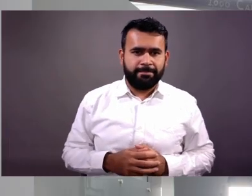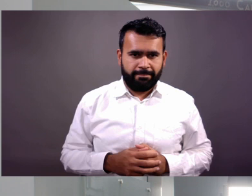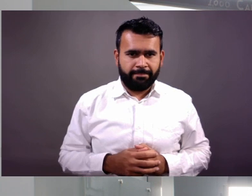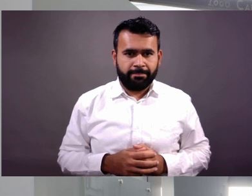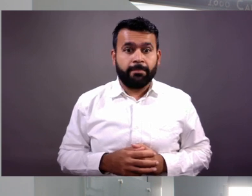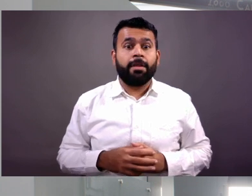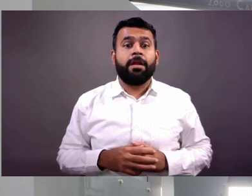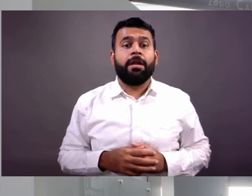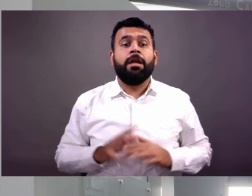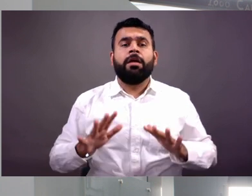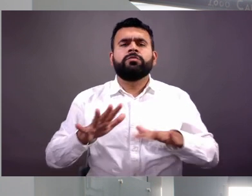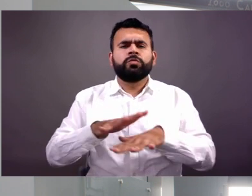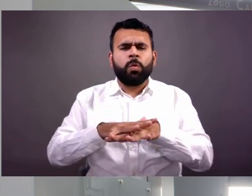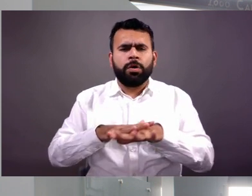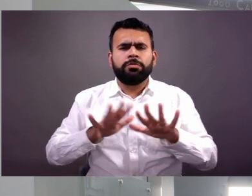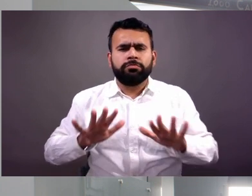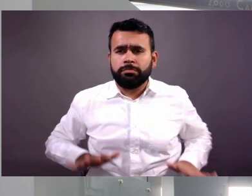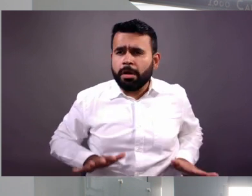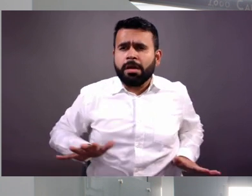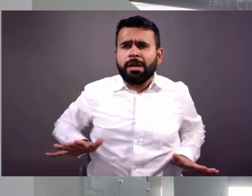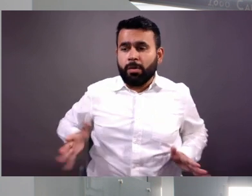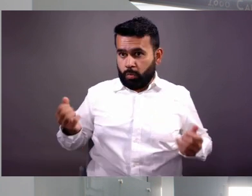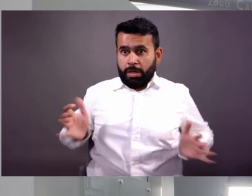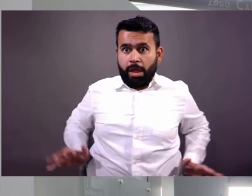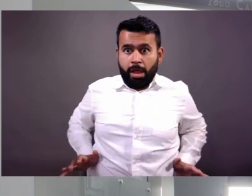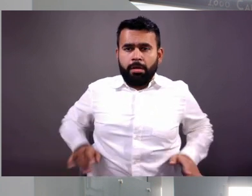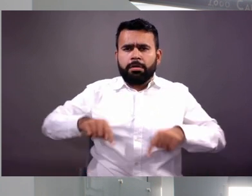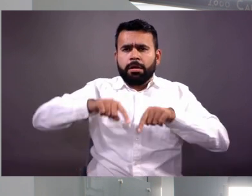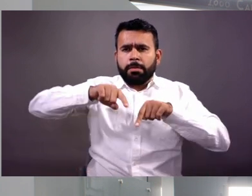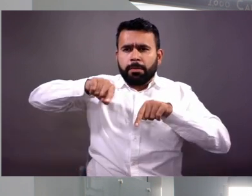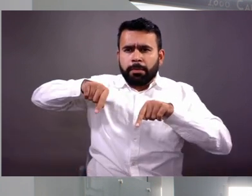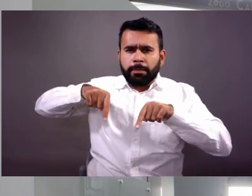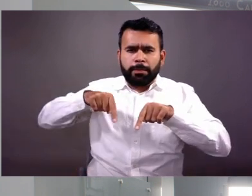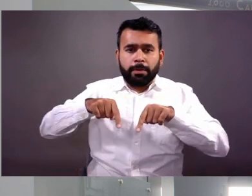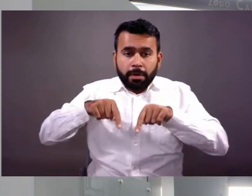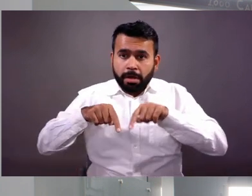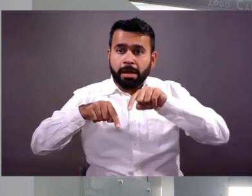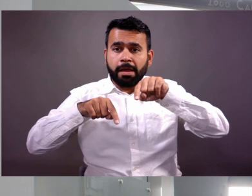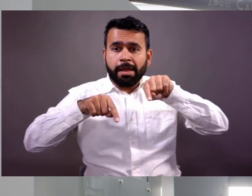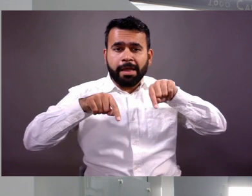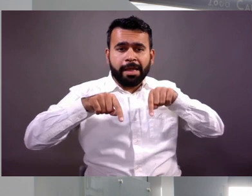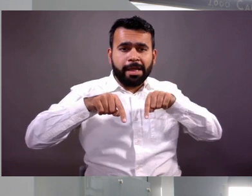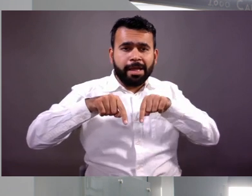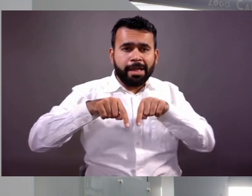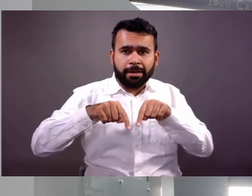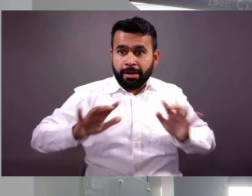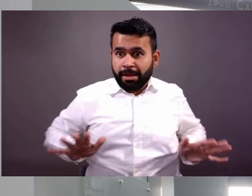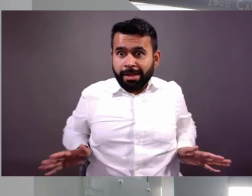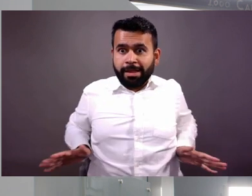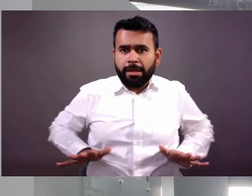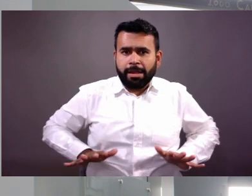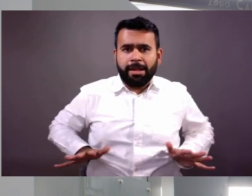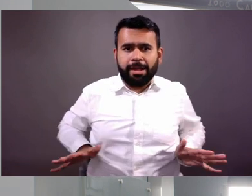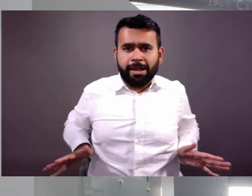Like that. So if we're adding in the arms, we're going to go slow, 5, 6, 7, 8, push forward,